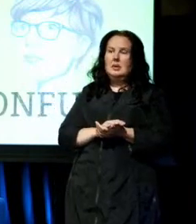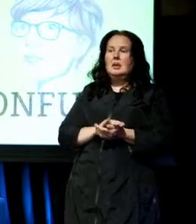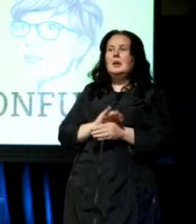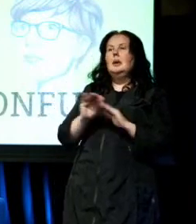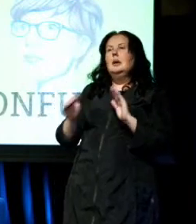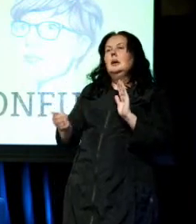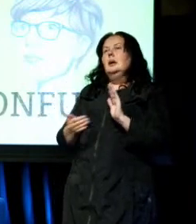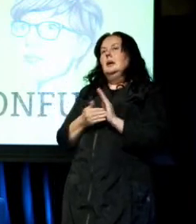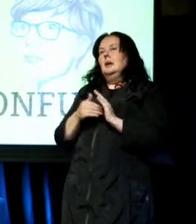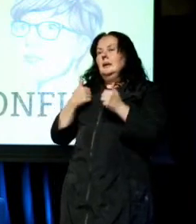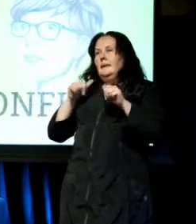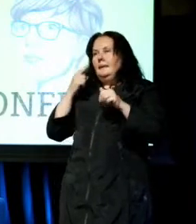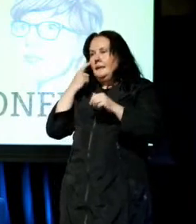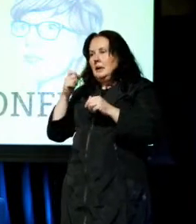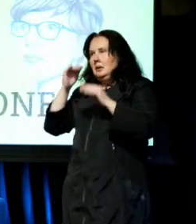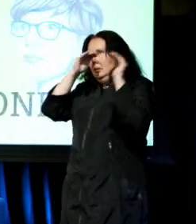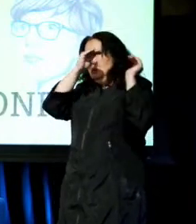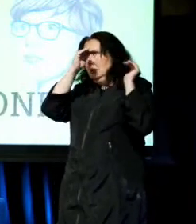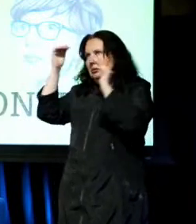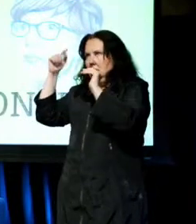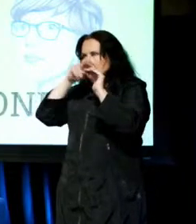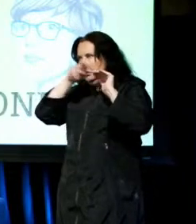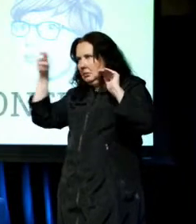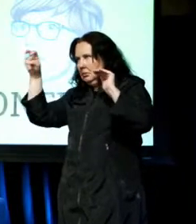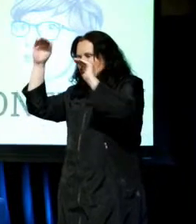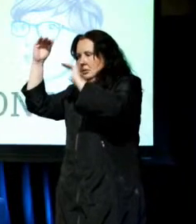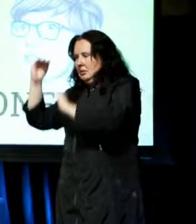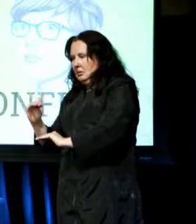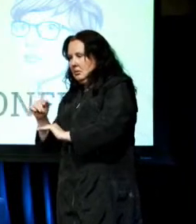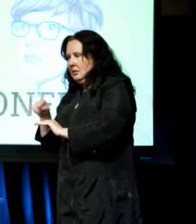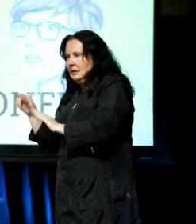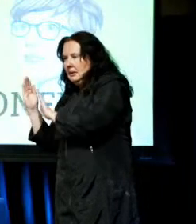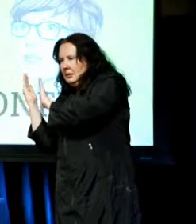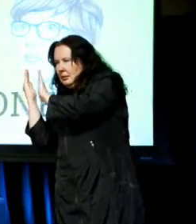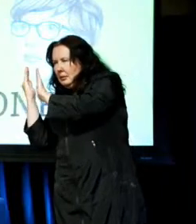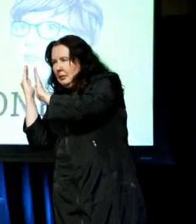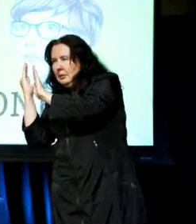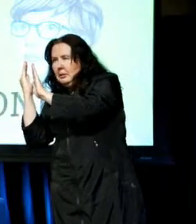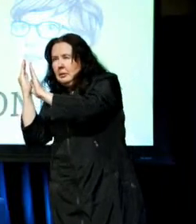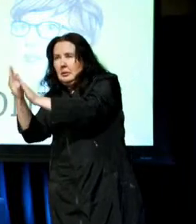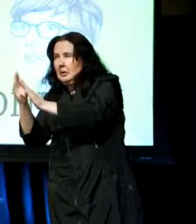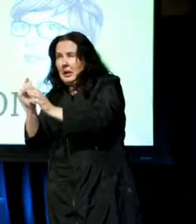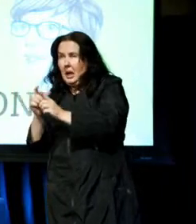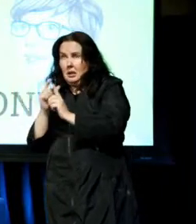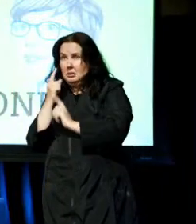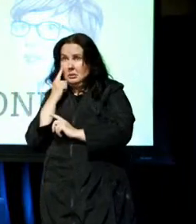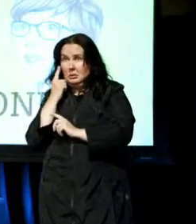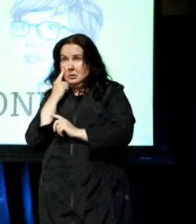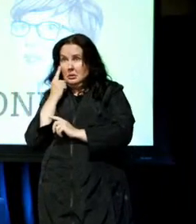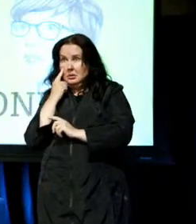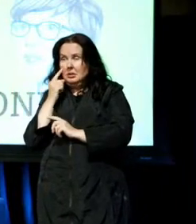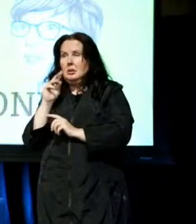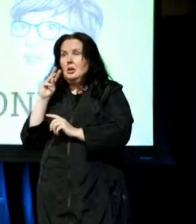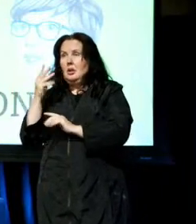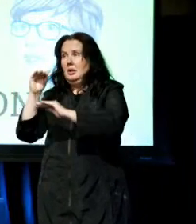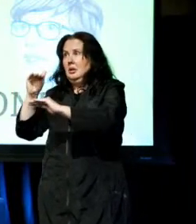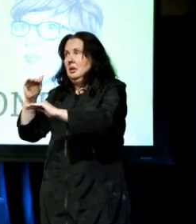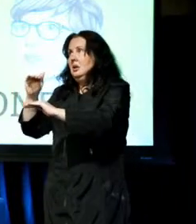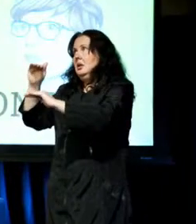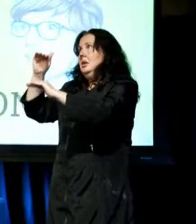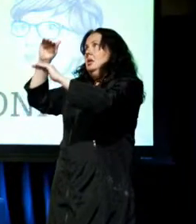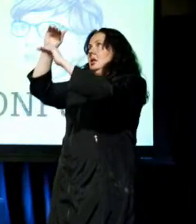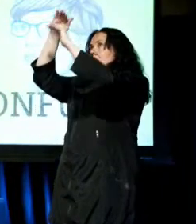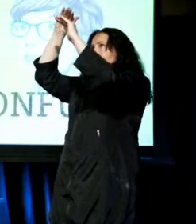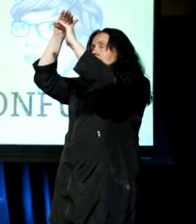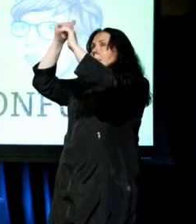I found the very small corridor. It was a very small corridor. It was very hard to see. And I went in my third set of lists and then I was able to get